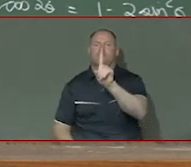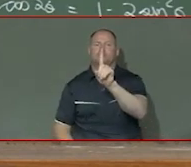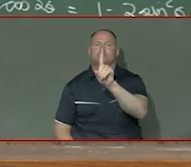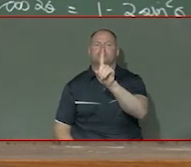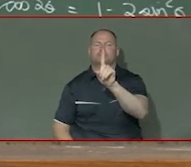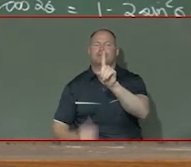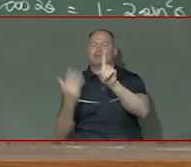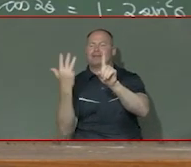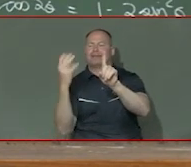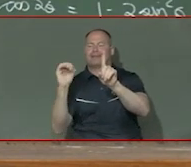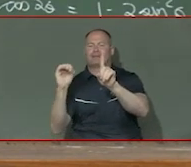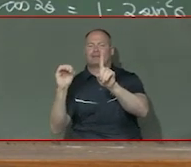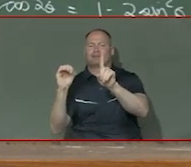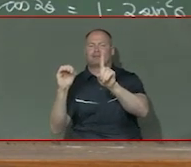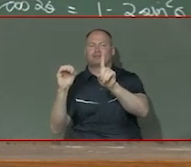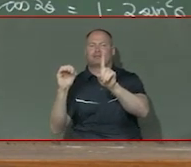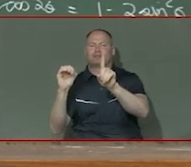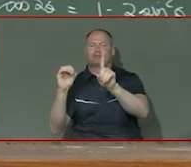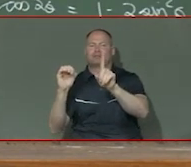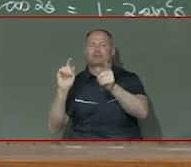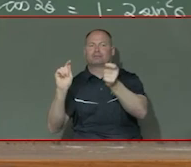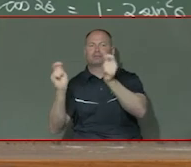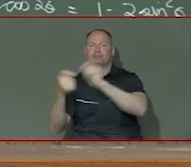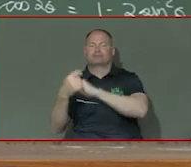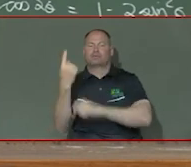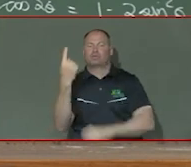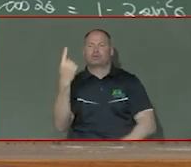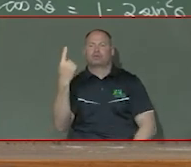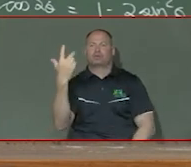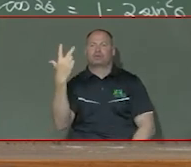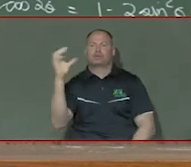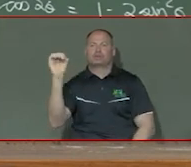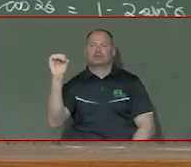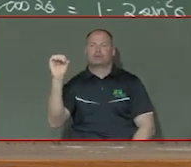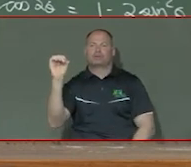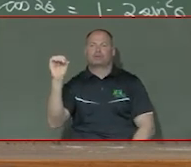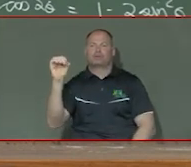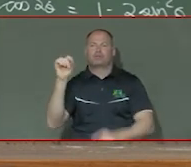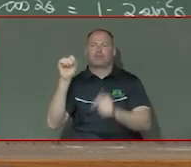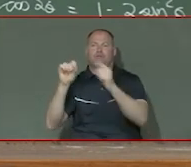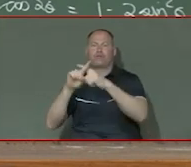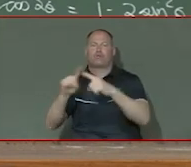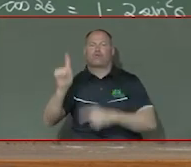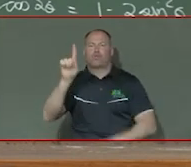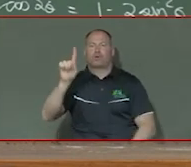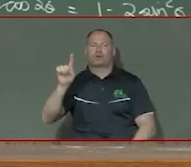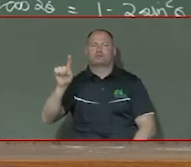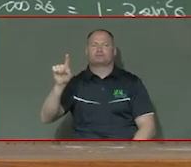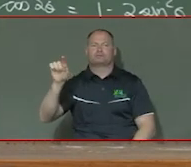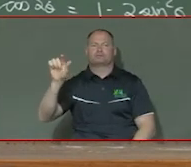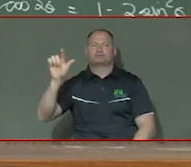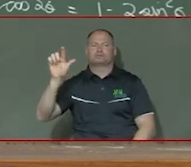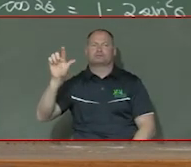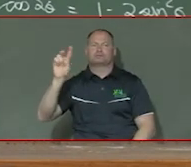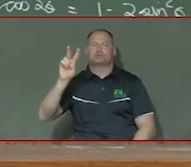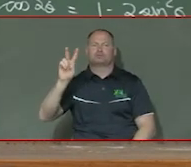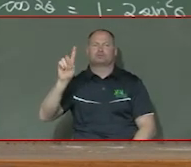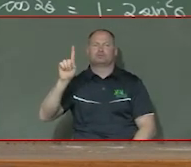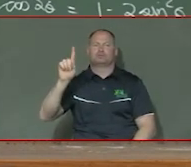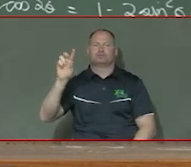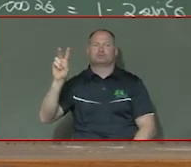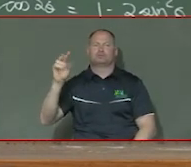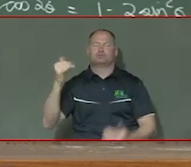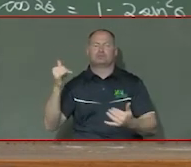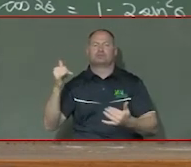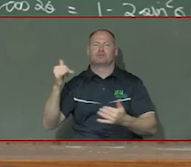90. It turns at 180. It goes through 270. And then it lands up again at